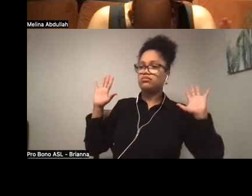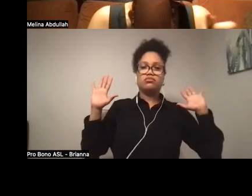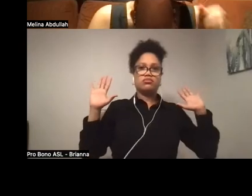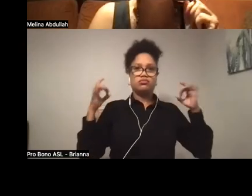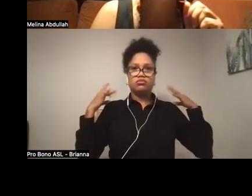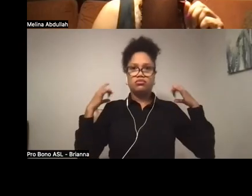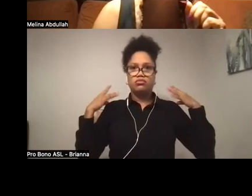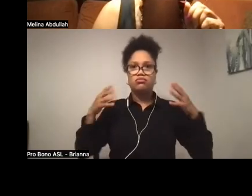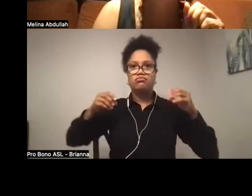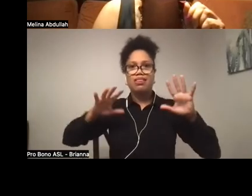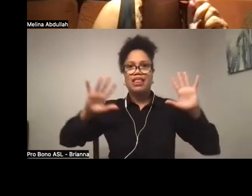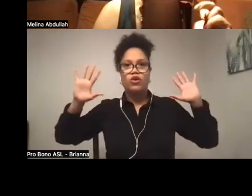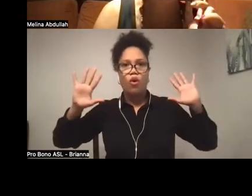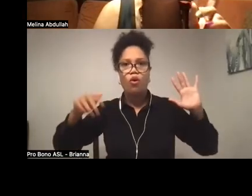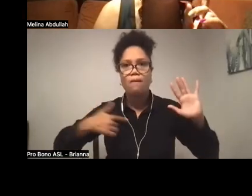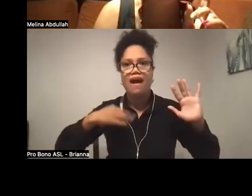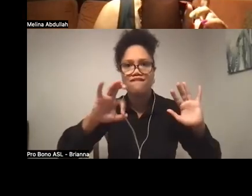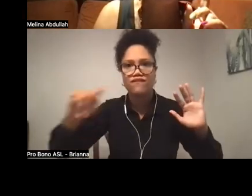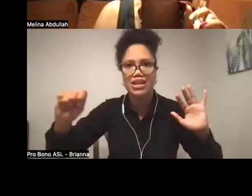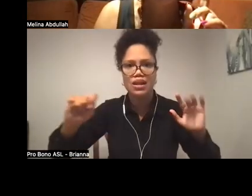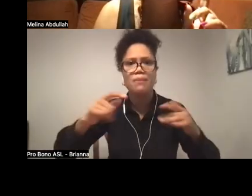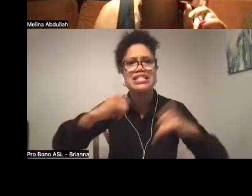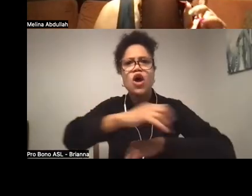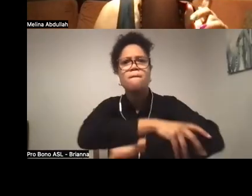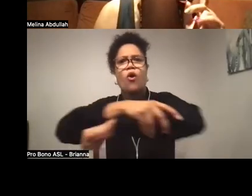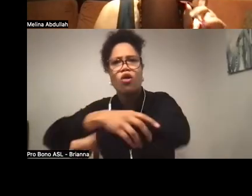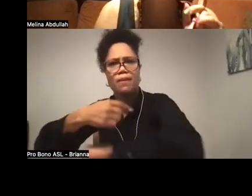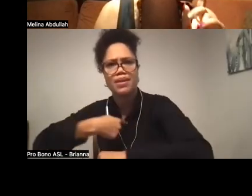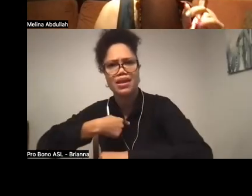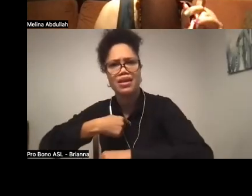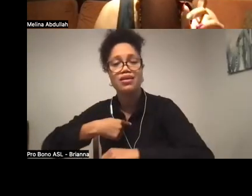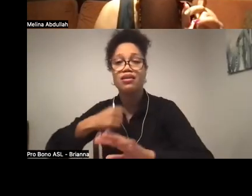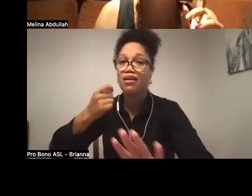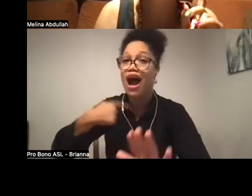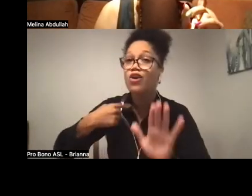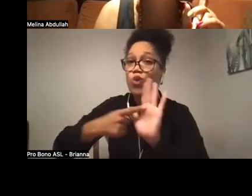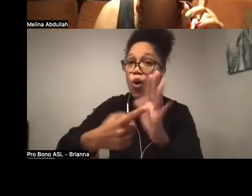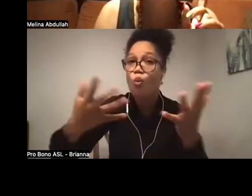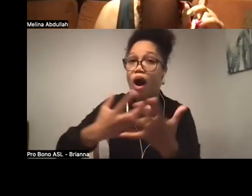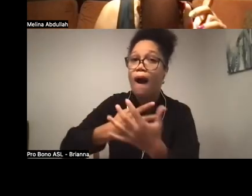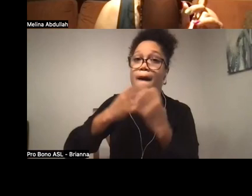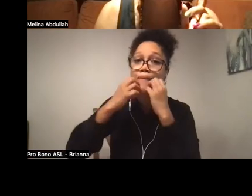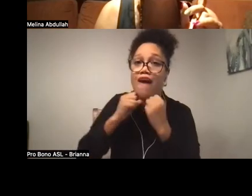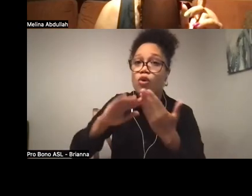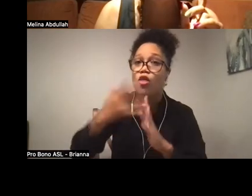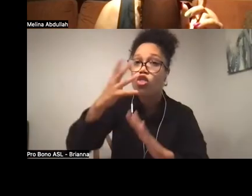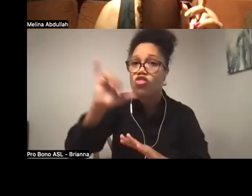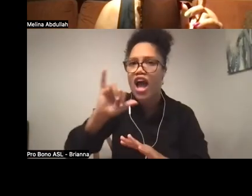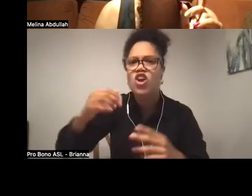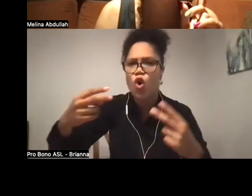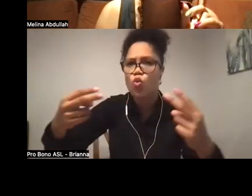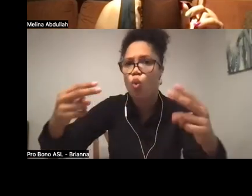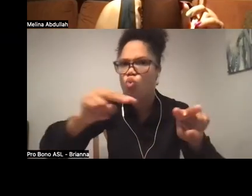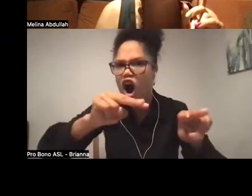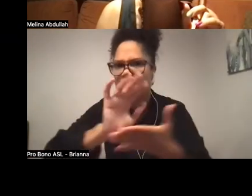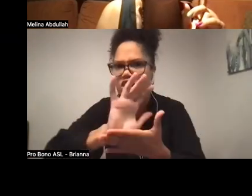still pulling on me, as you can see. I want to show you what beloved community looks like. So just bear with me for a few minutes